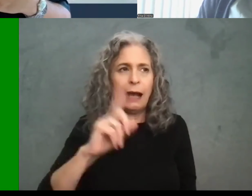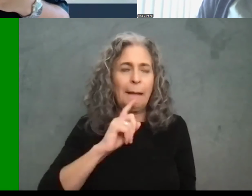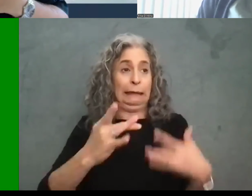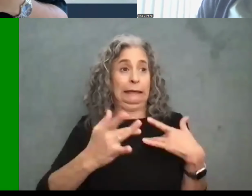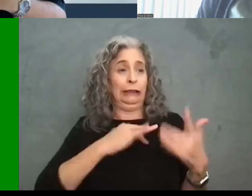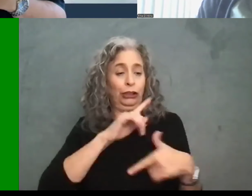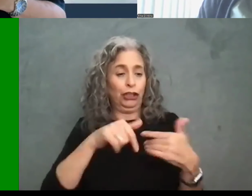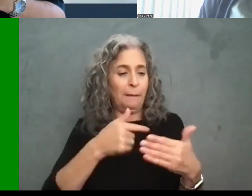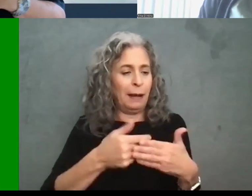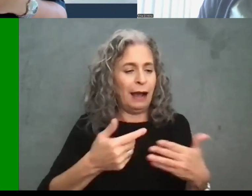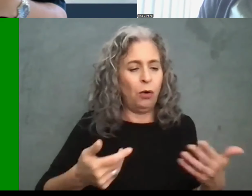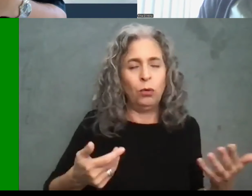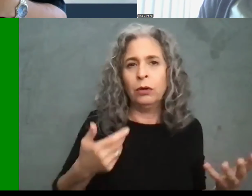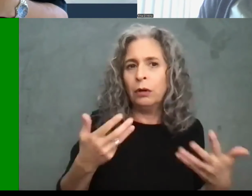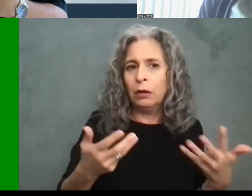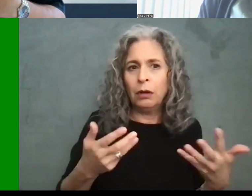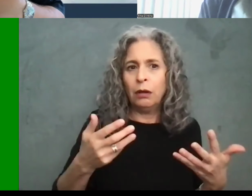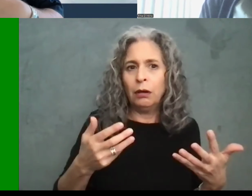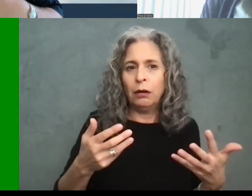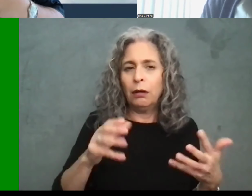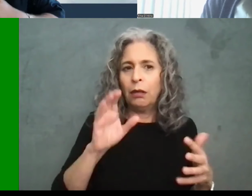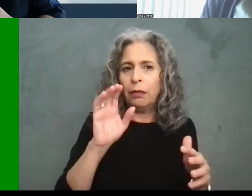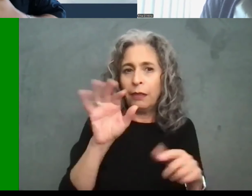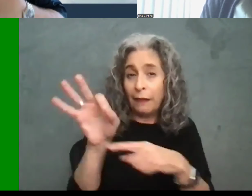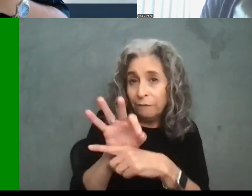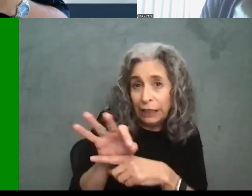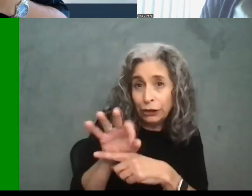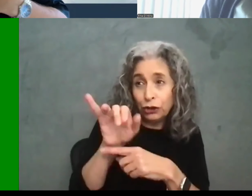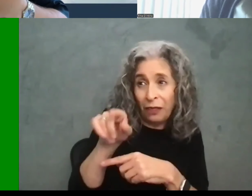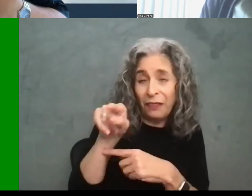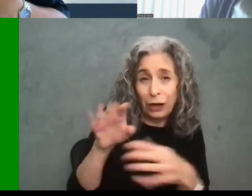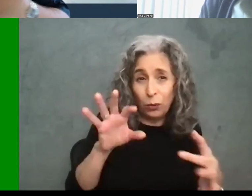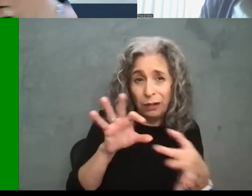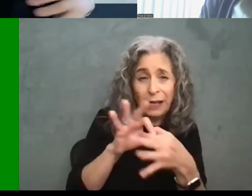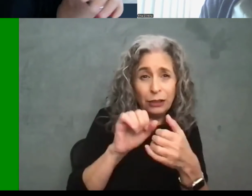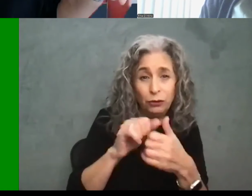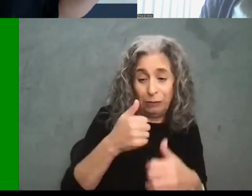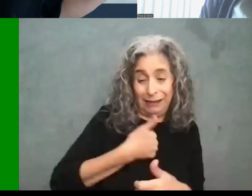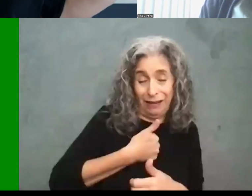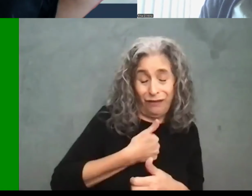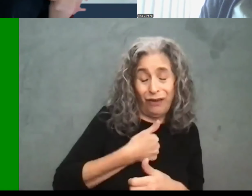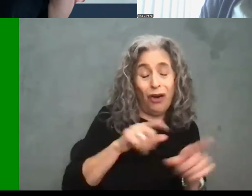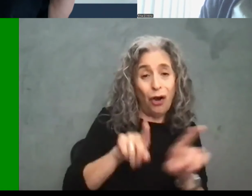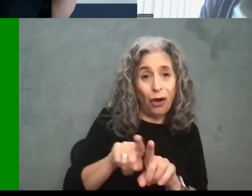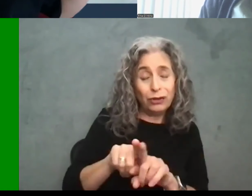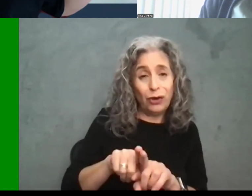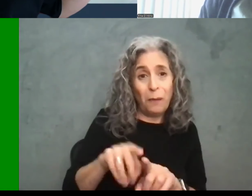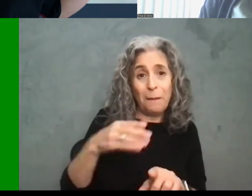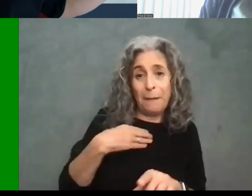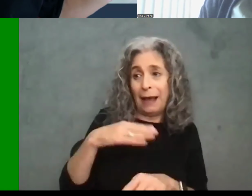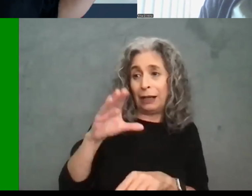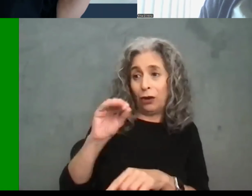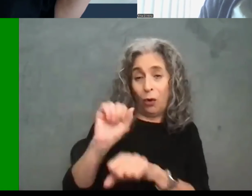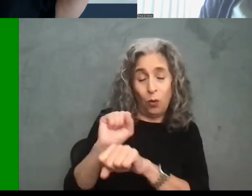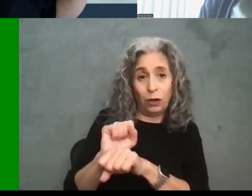about those features that relate to myself. And my colleague